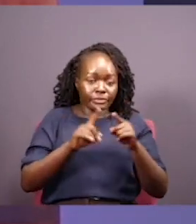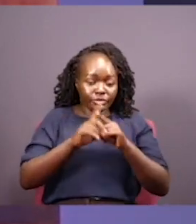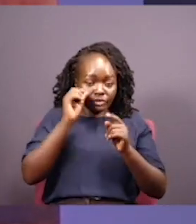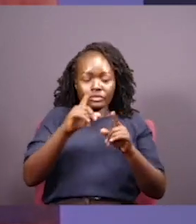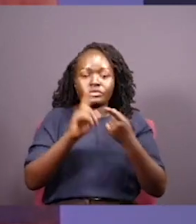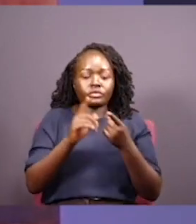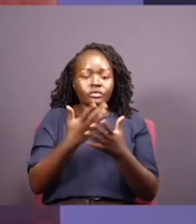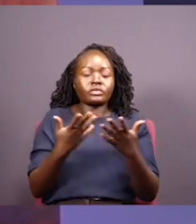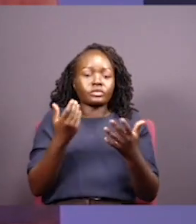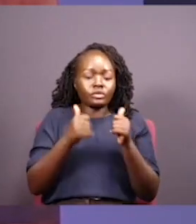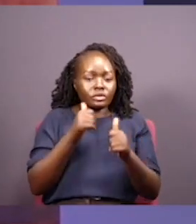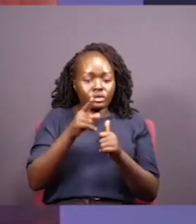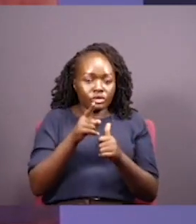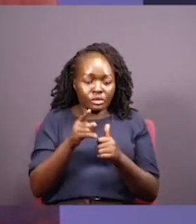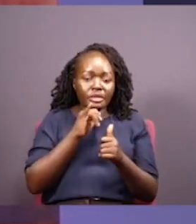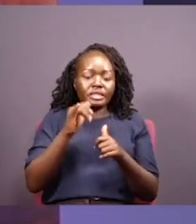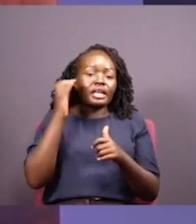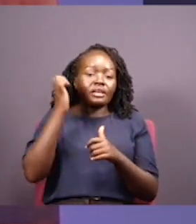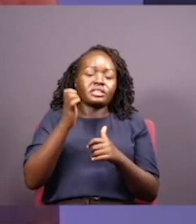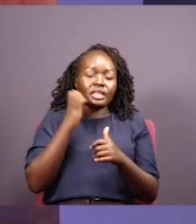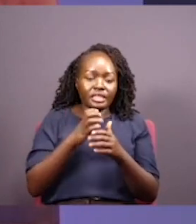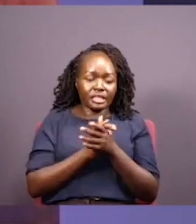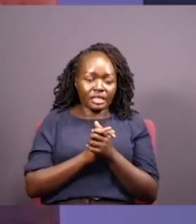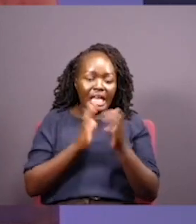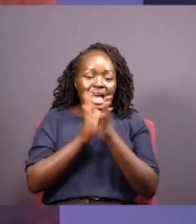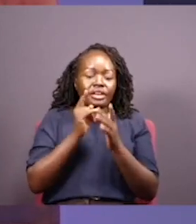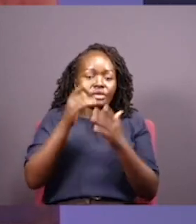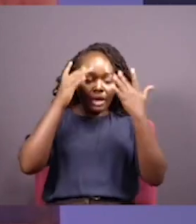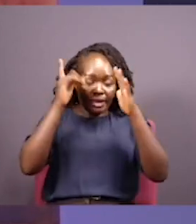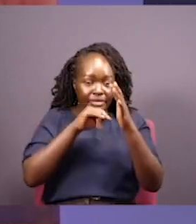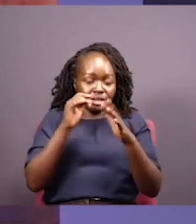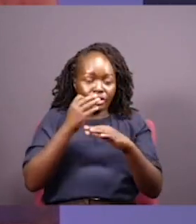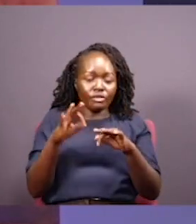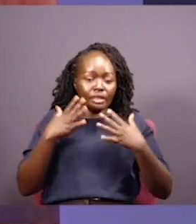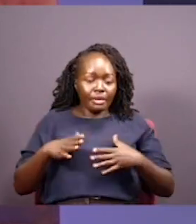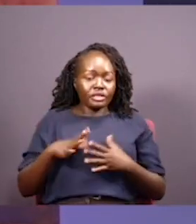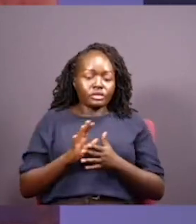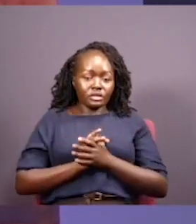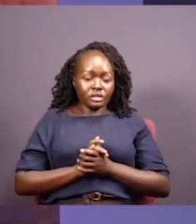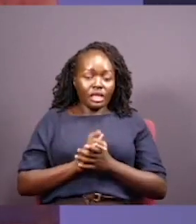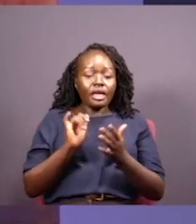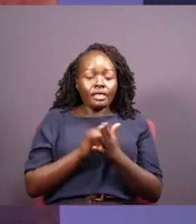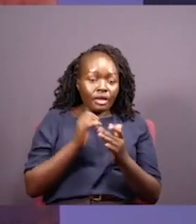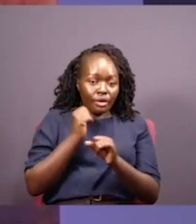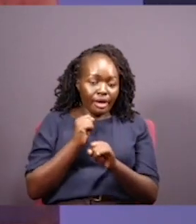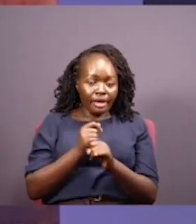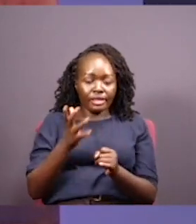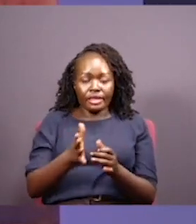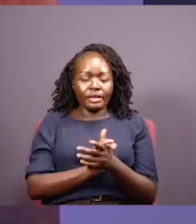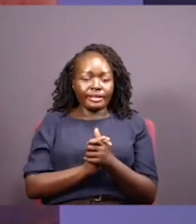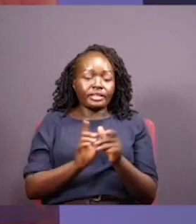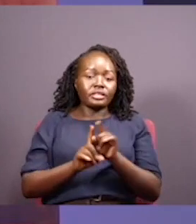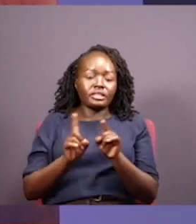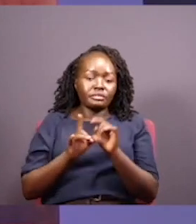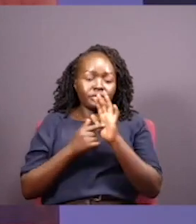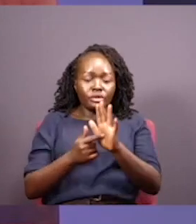which you are evangelizing, and you are aware of the persons that operate therein, it informs your